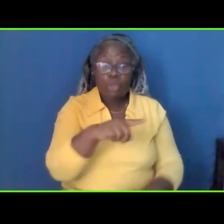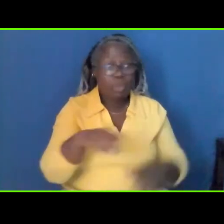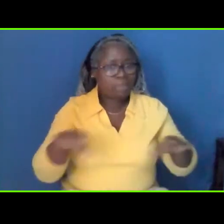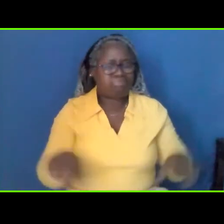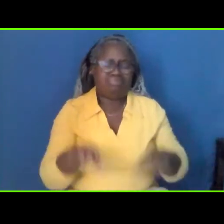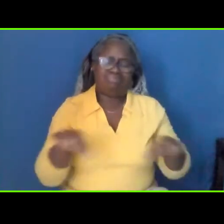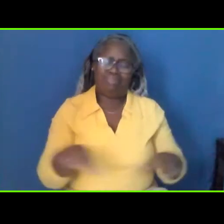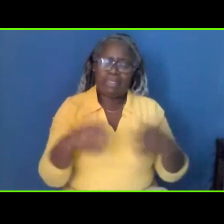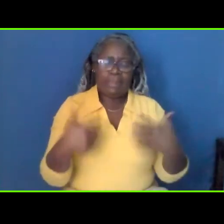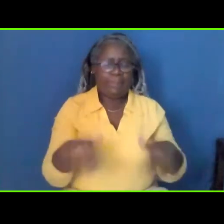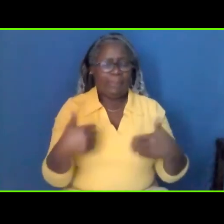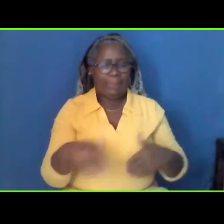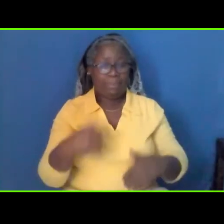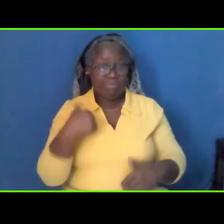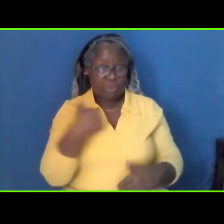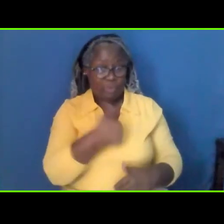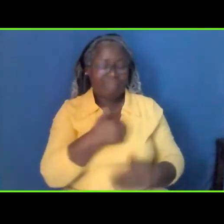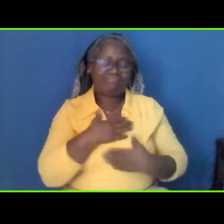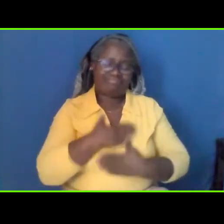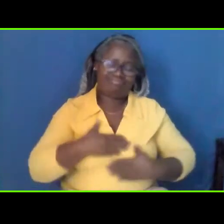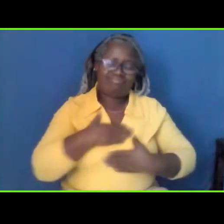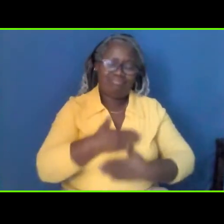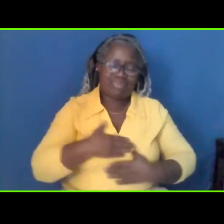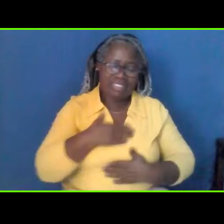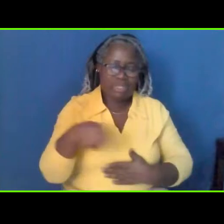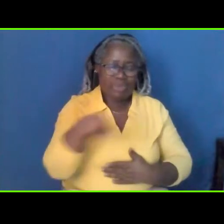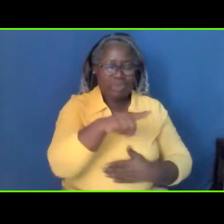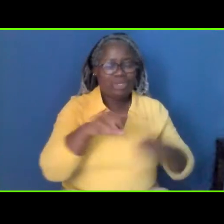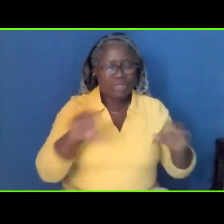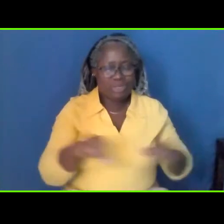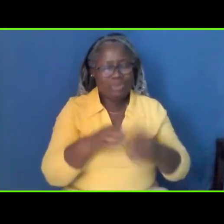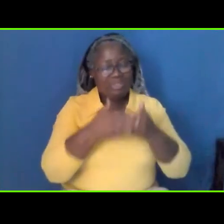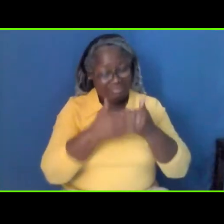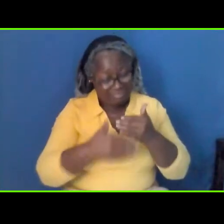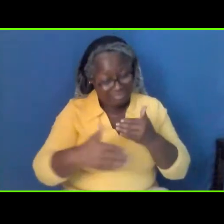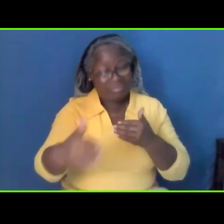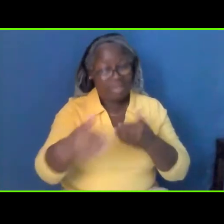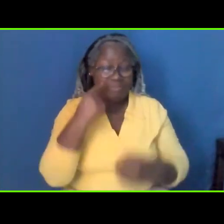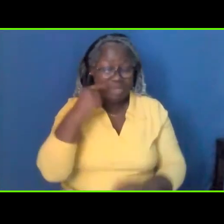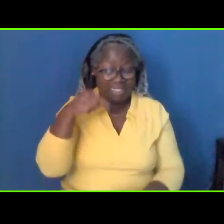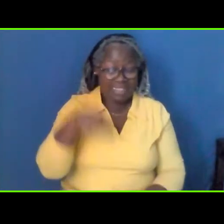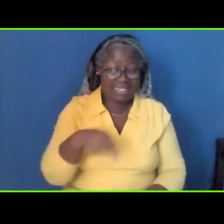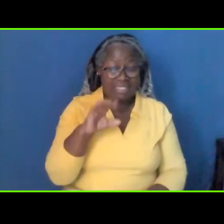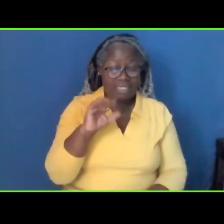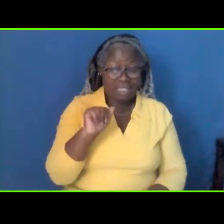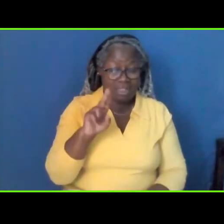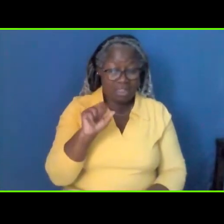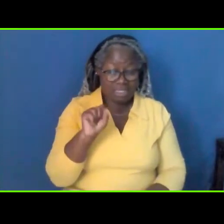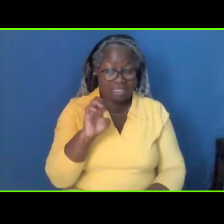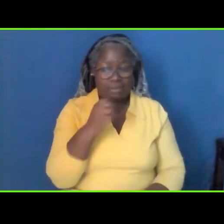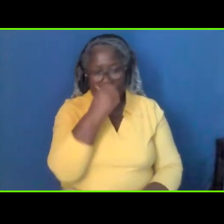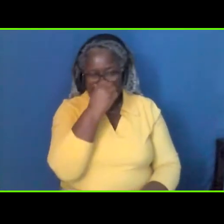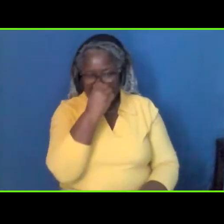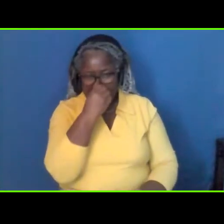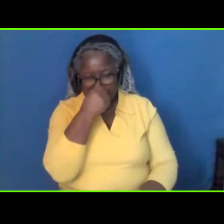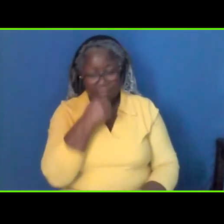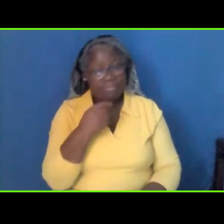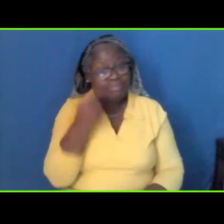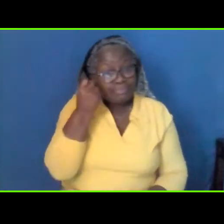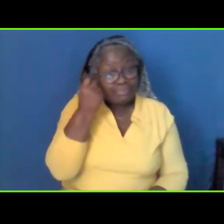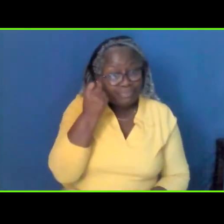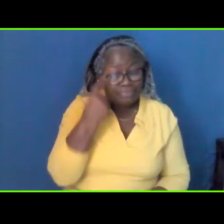particular cause. Rest assured that the United States Access Board will continue to shine its light